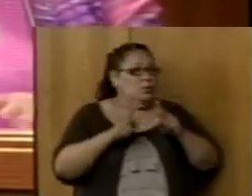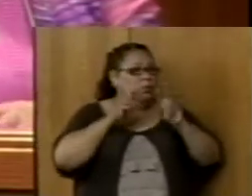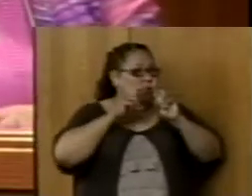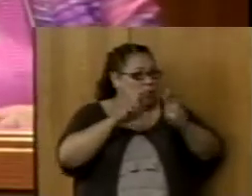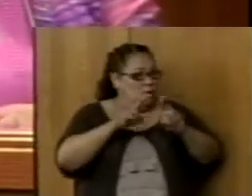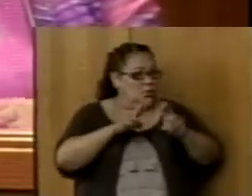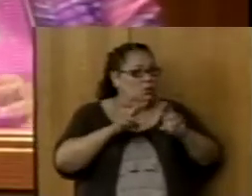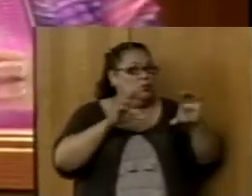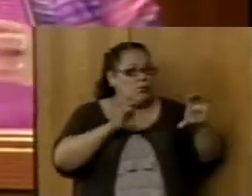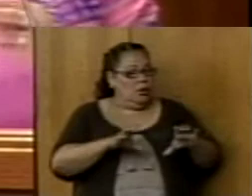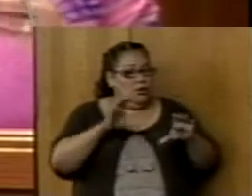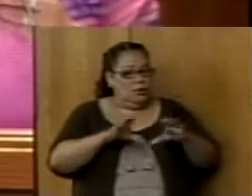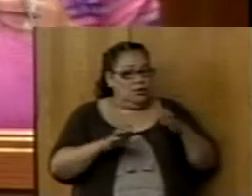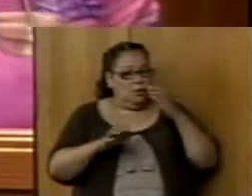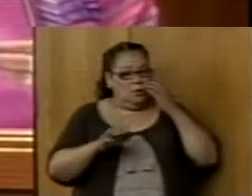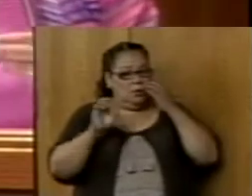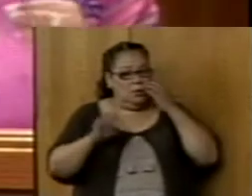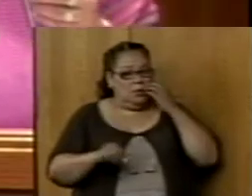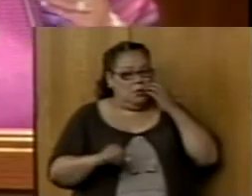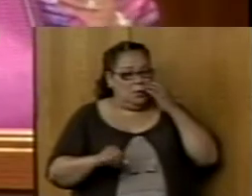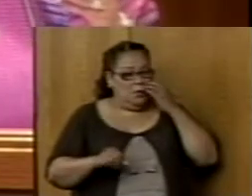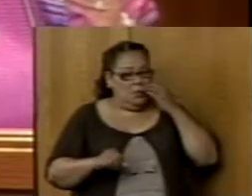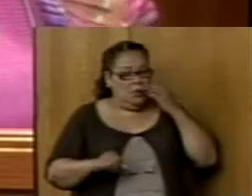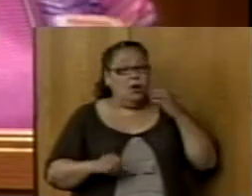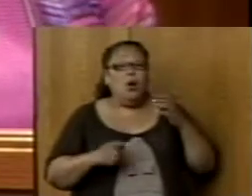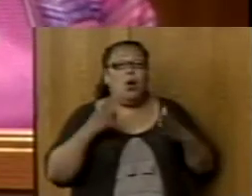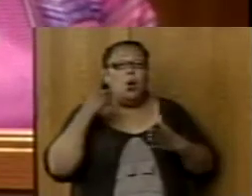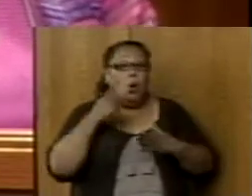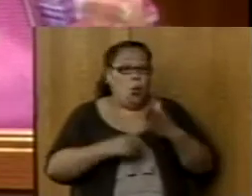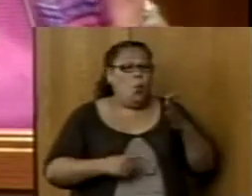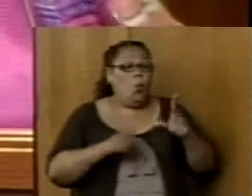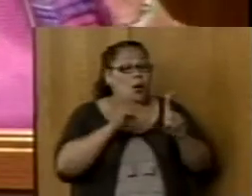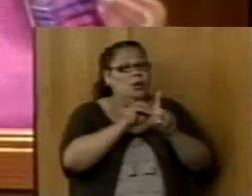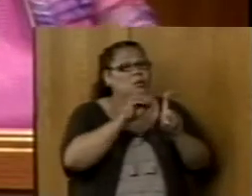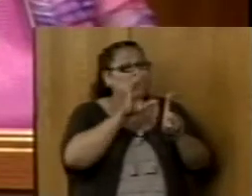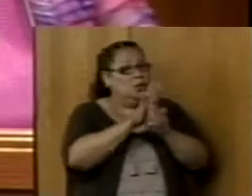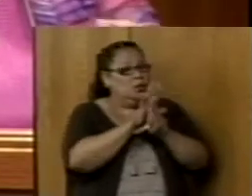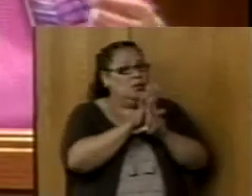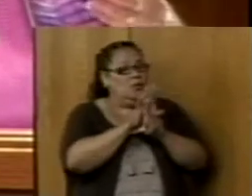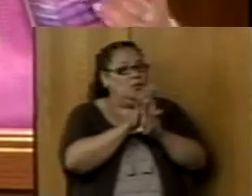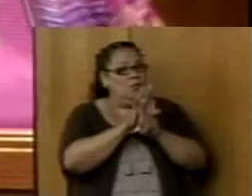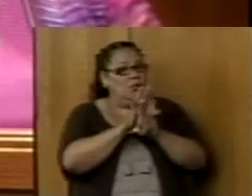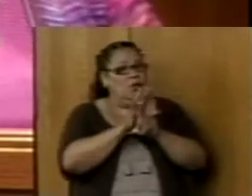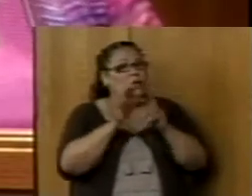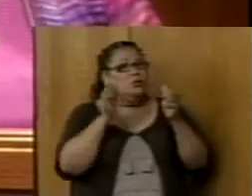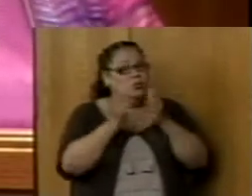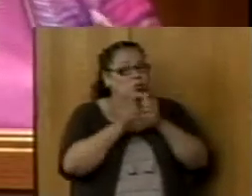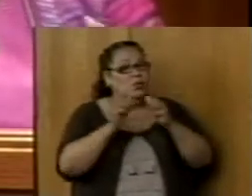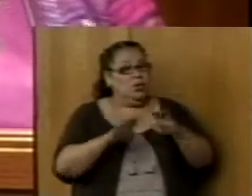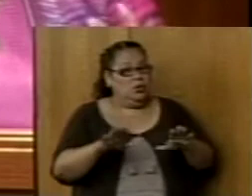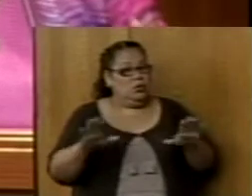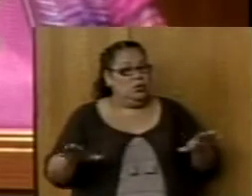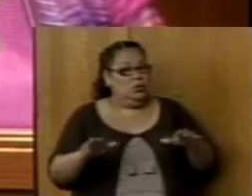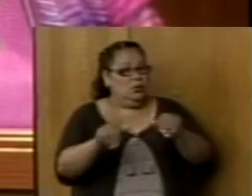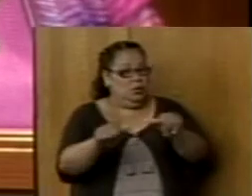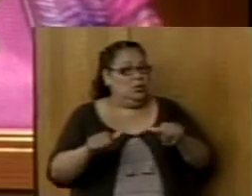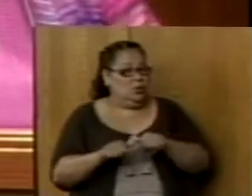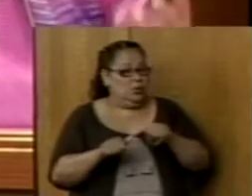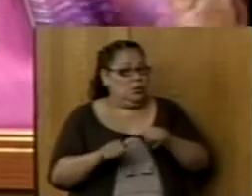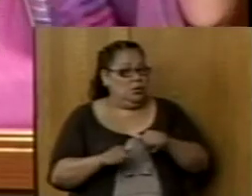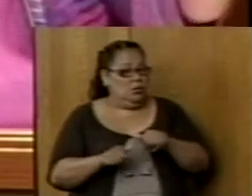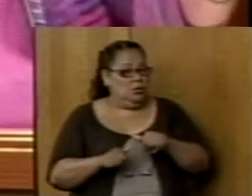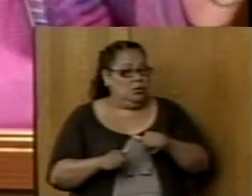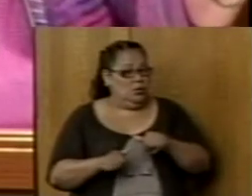I respect your actions, but can we think of what it's going to affect with the children in those areas? Can we take that